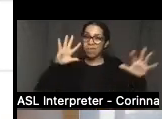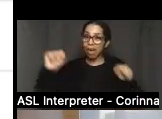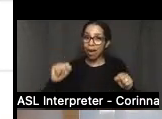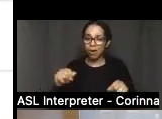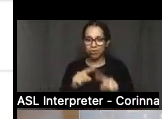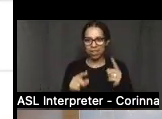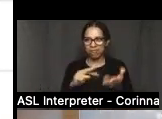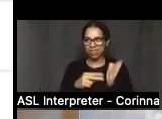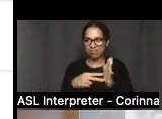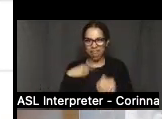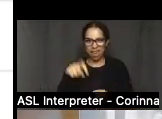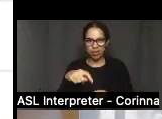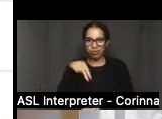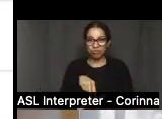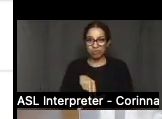around, which is maybe better.